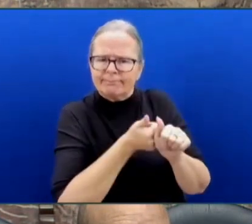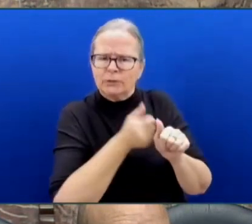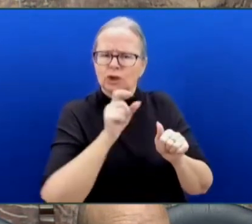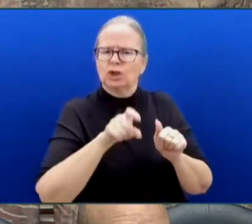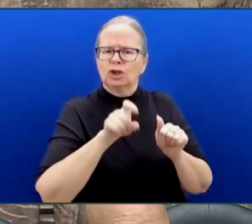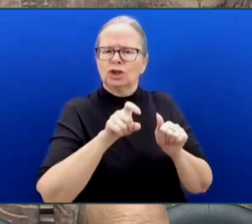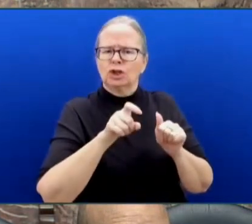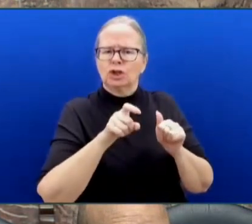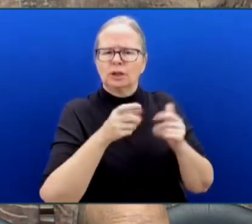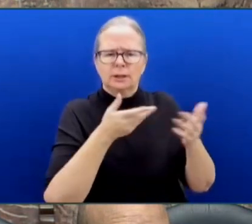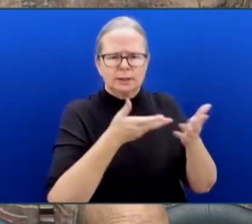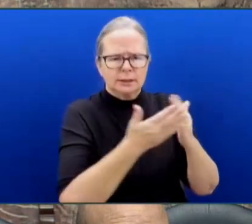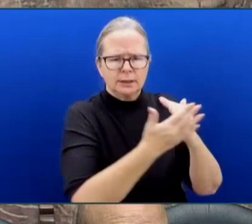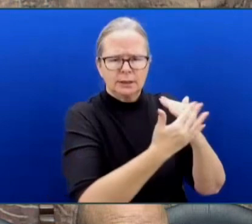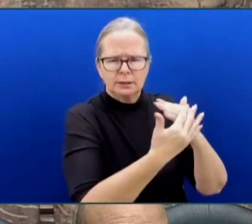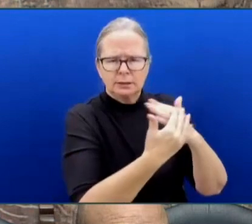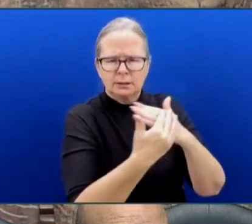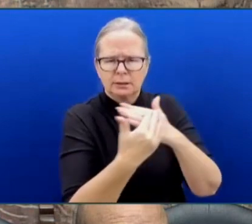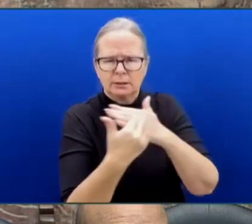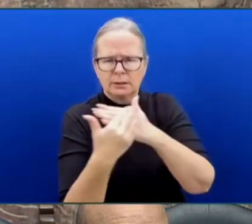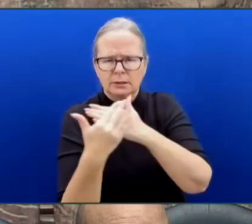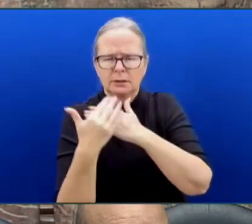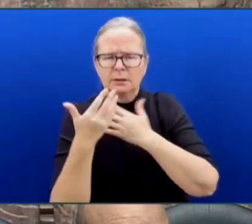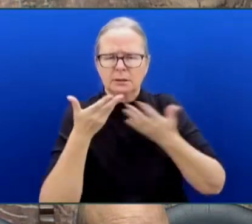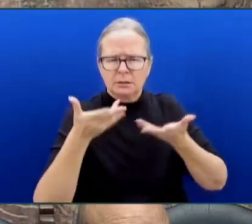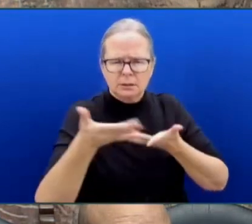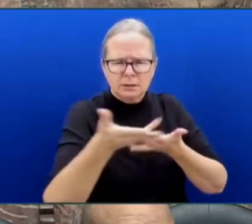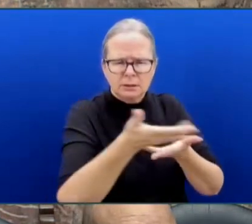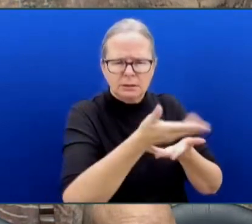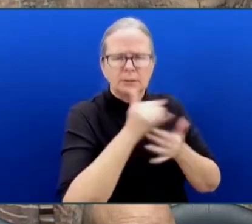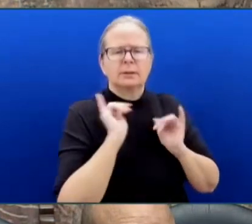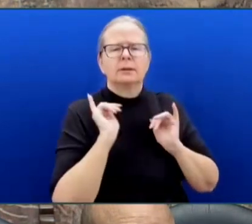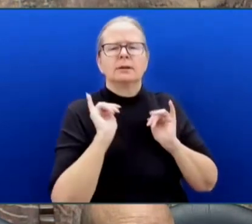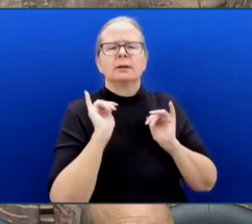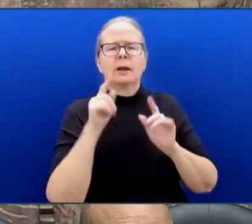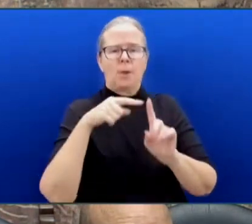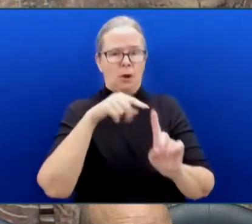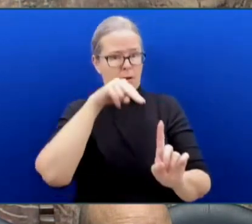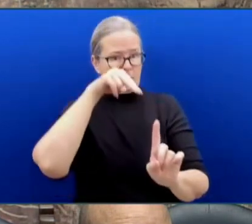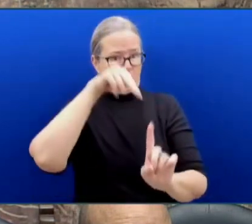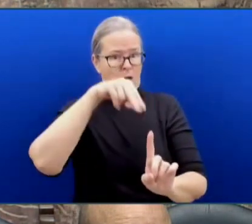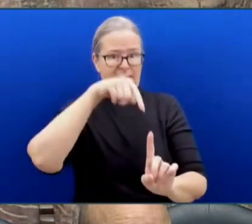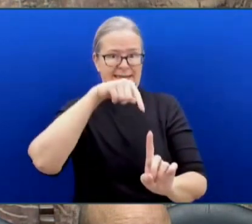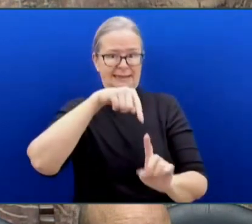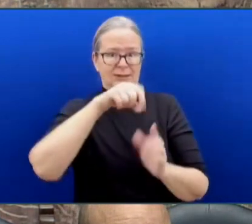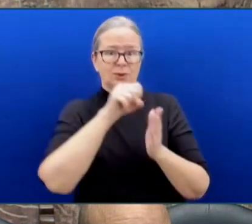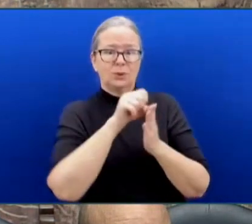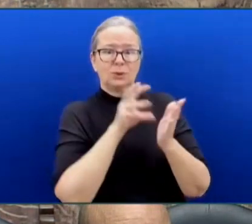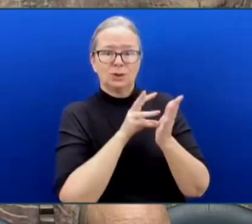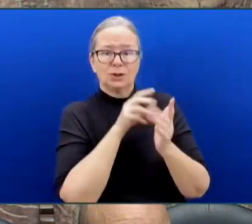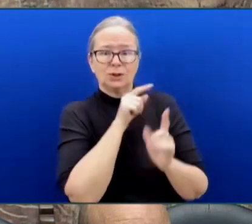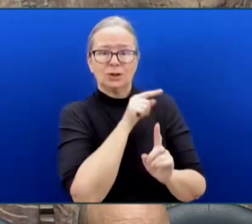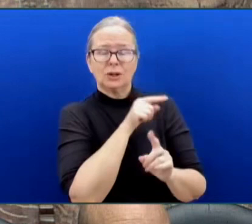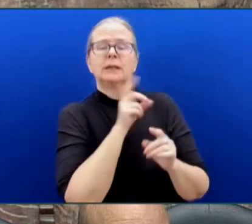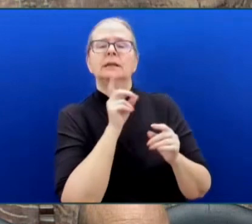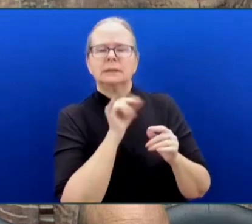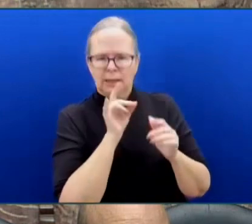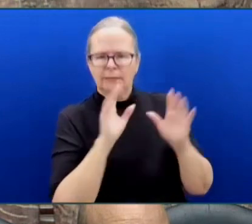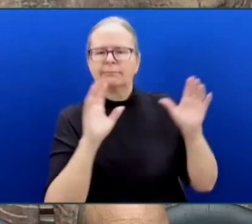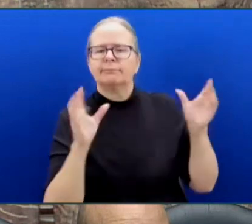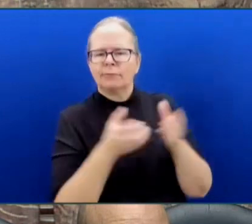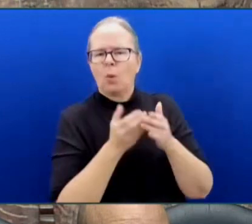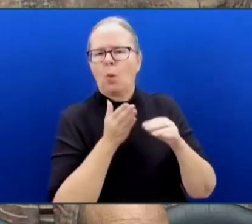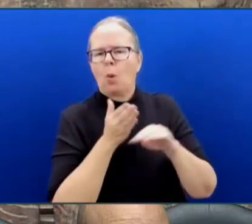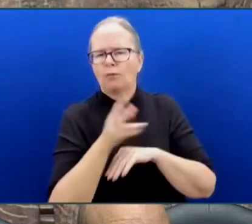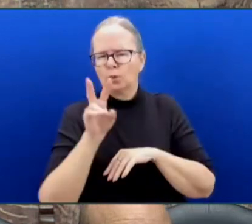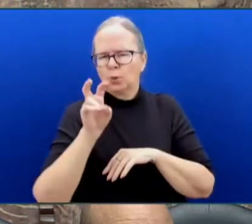the oversight of all social workers in British Columbia that included over 200 participants in 32 sessions with 1,700 survey